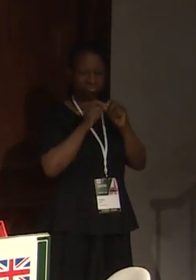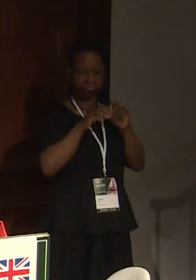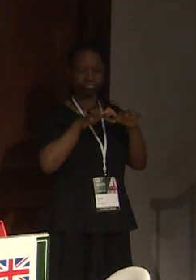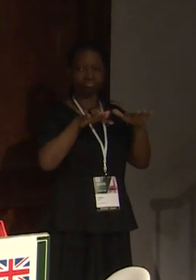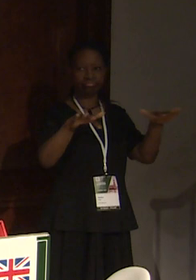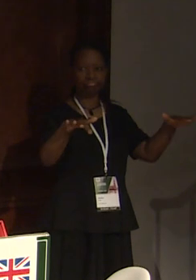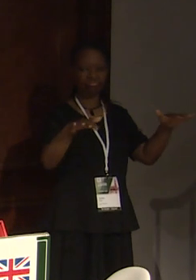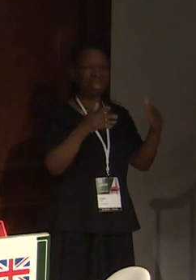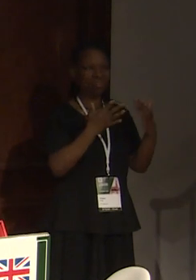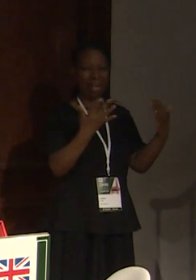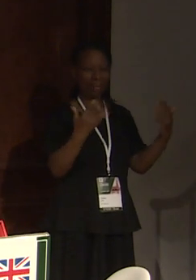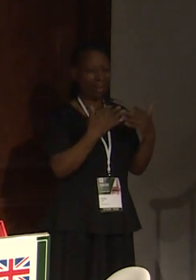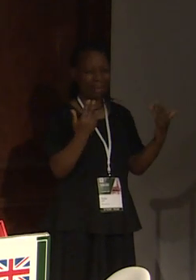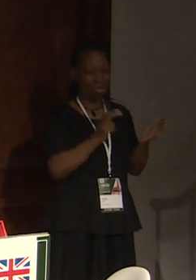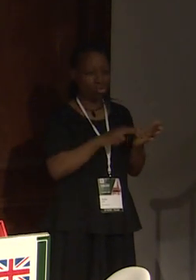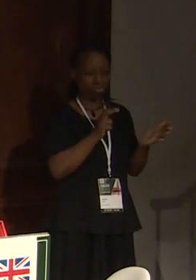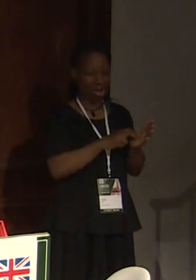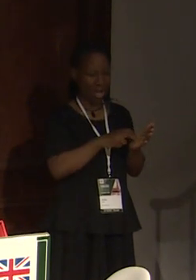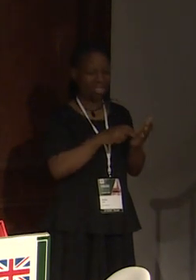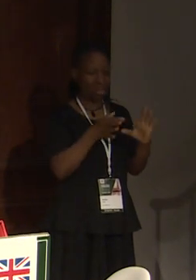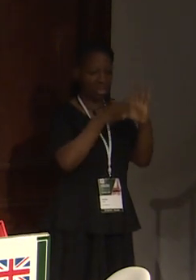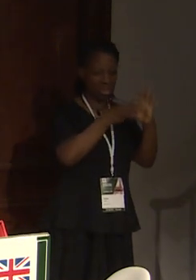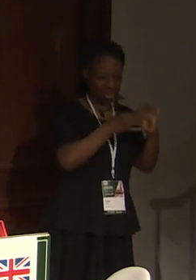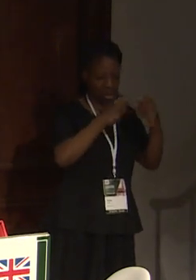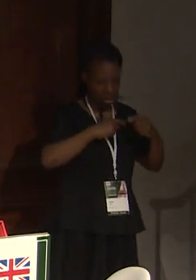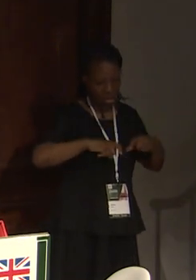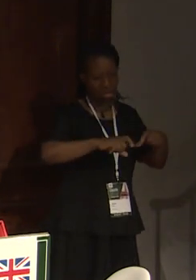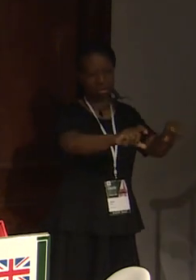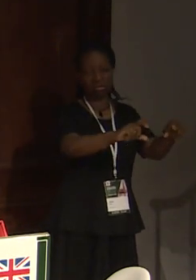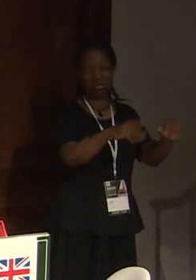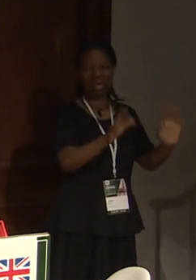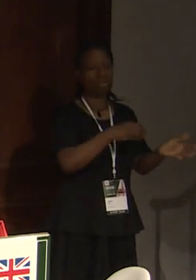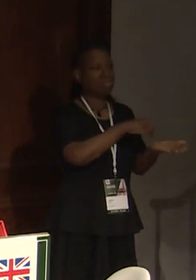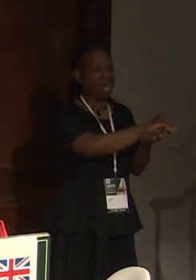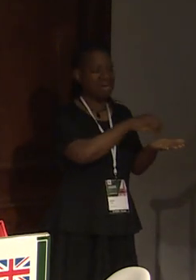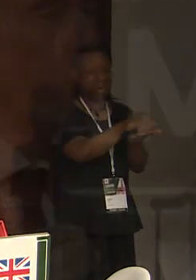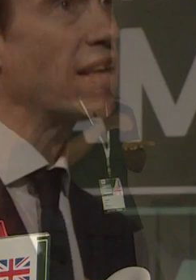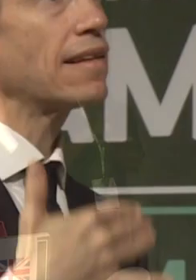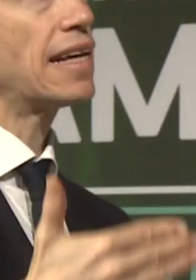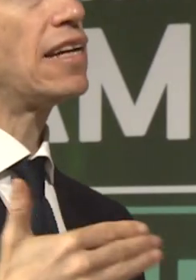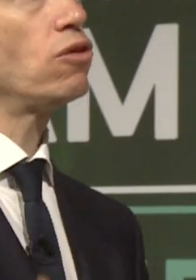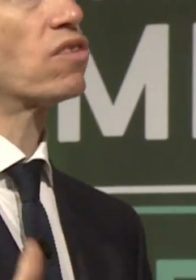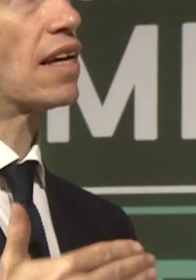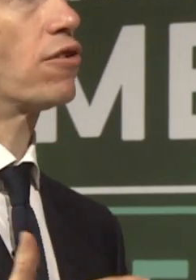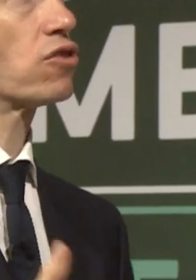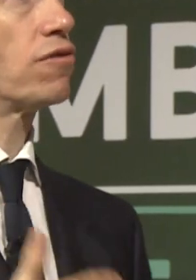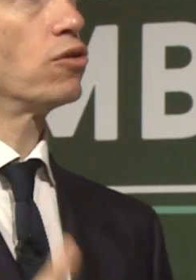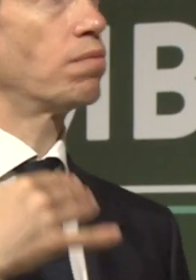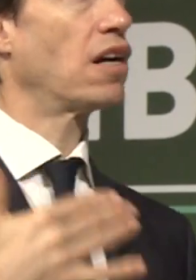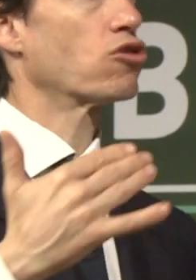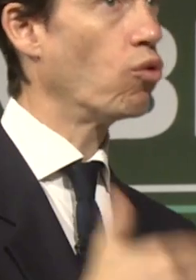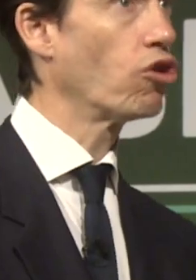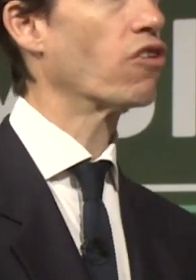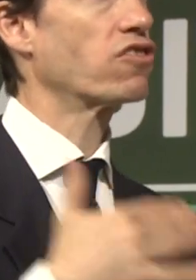going many, many years into the future, where they're having to pay a considerable amount of money every year, whether they use that fossil